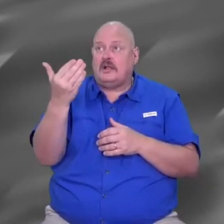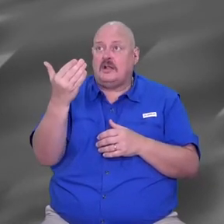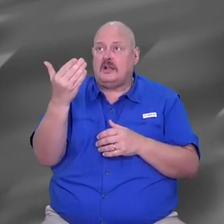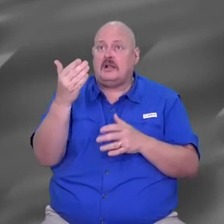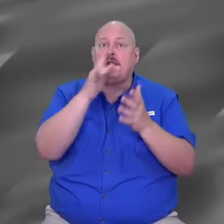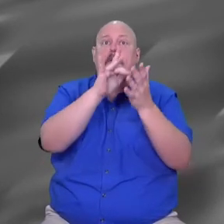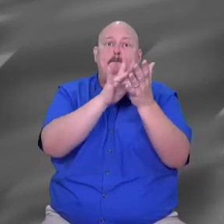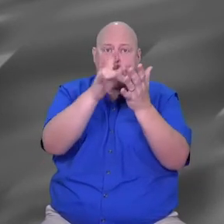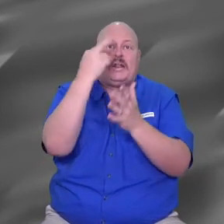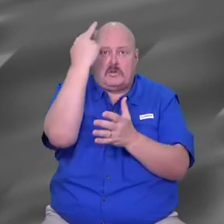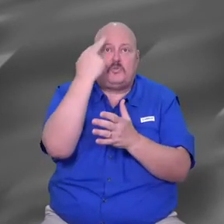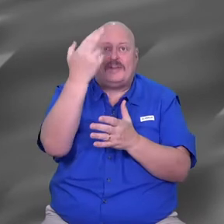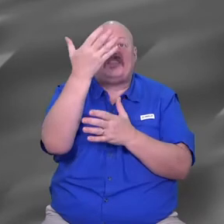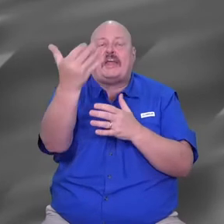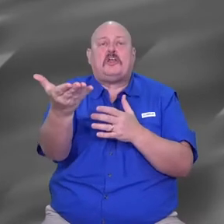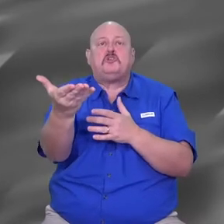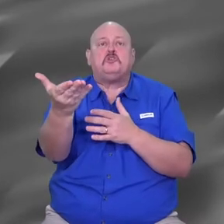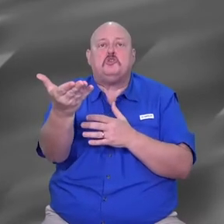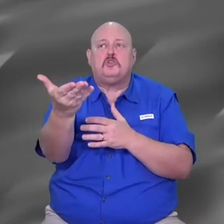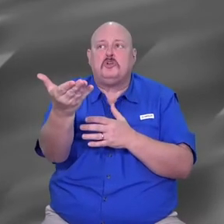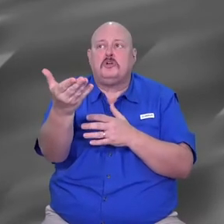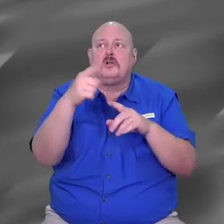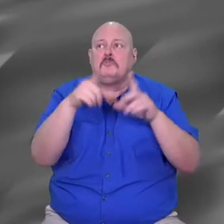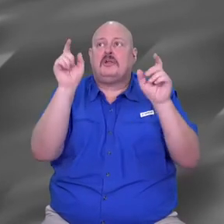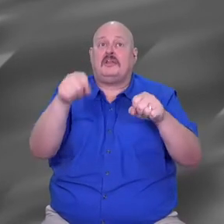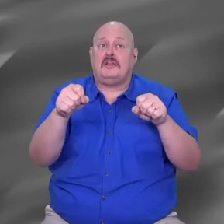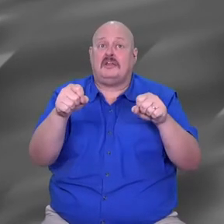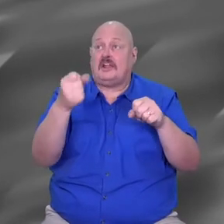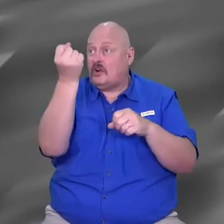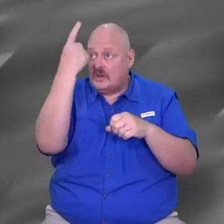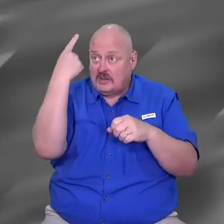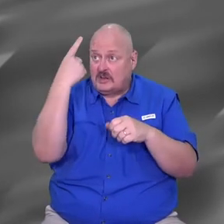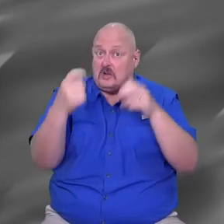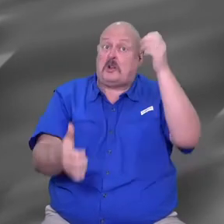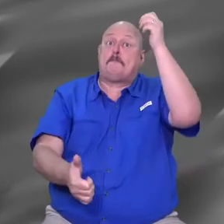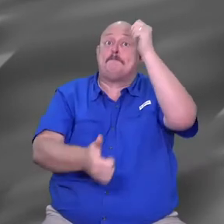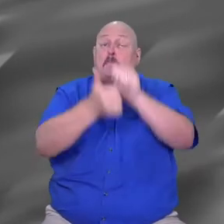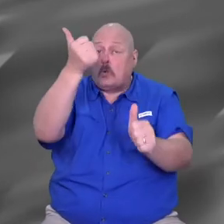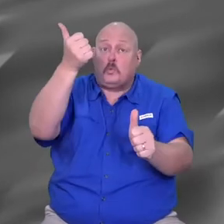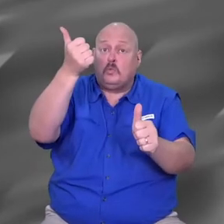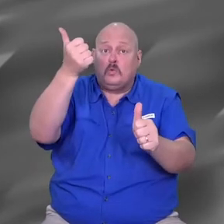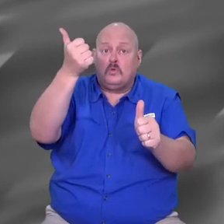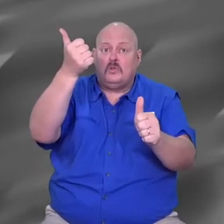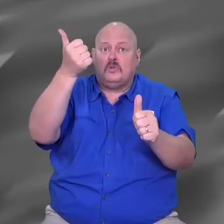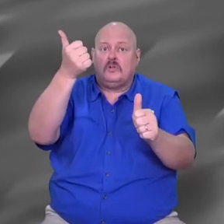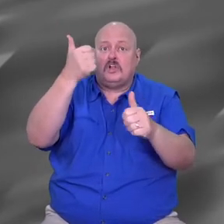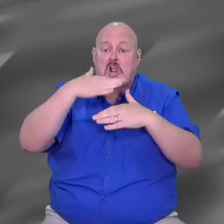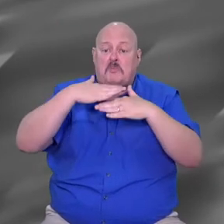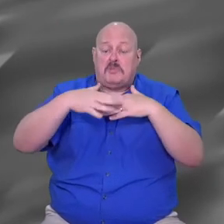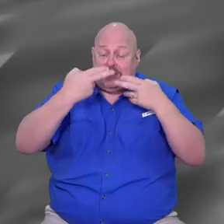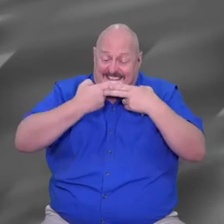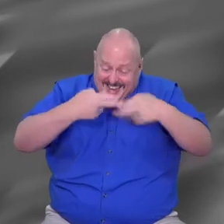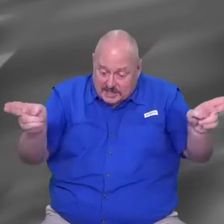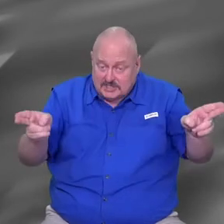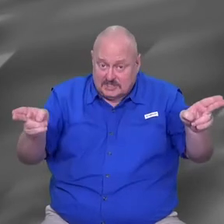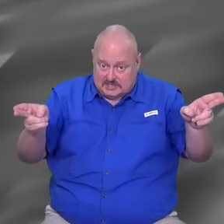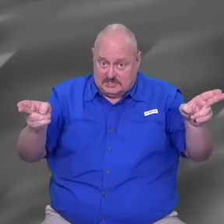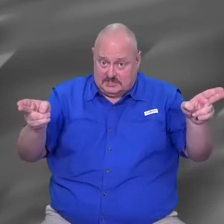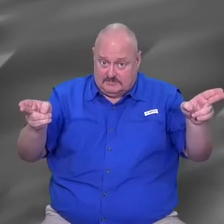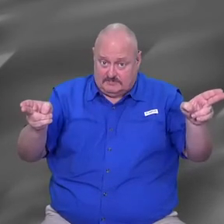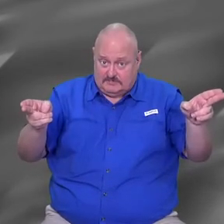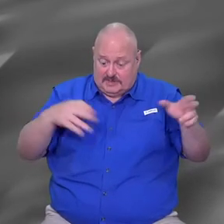medical reasons out there, but can we all just understand that the majority of shed blood of an innocent child